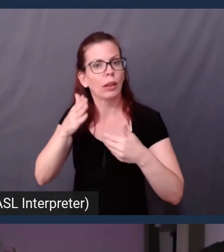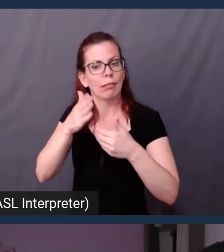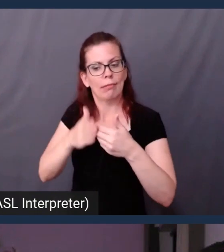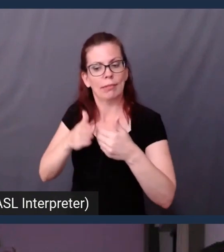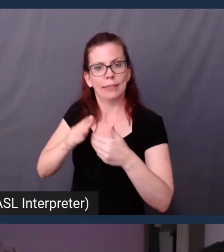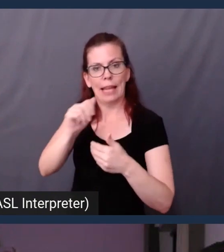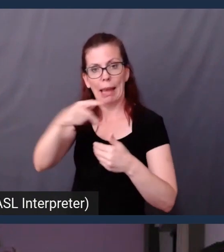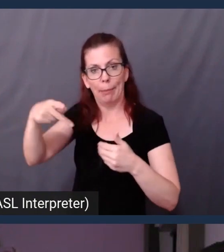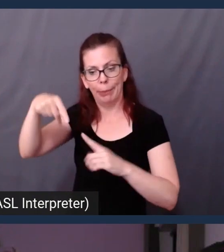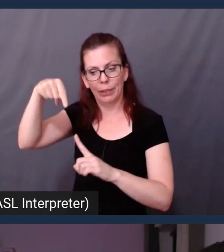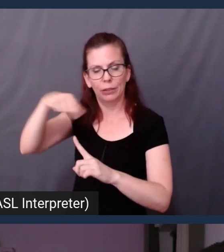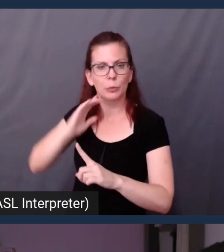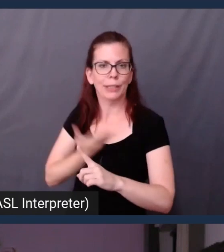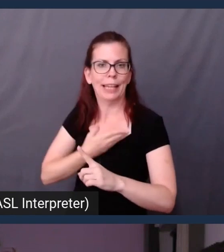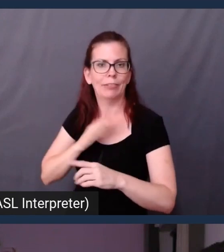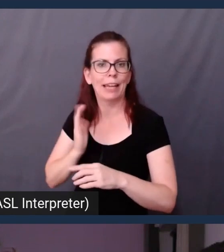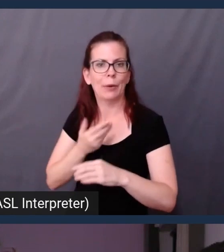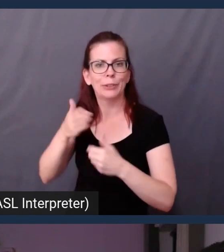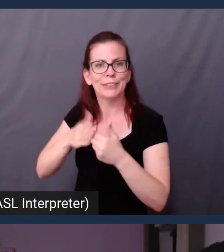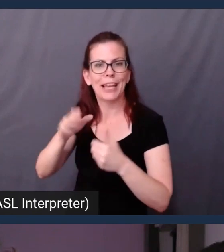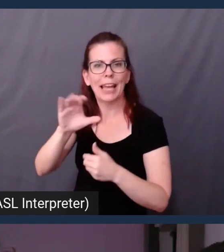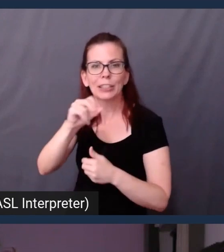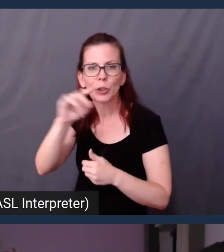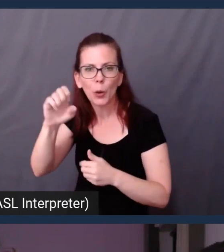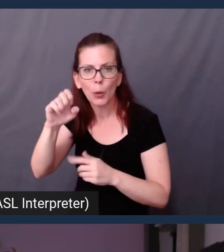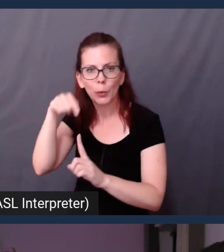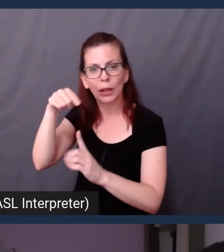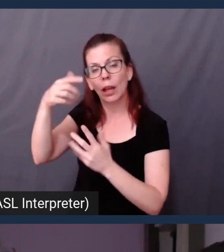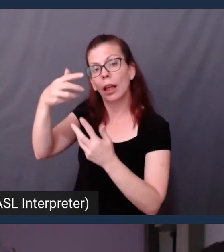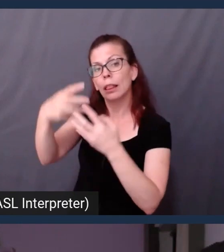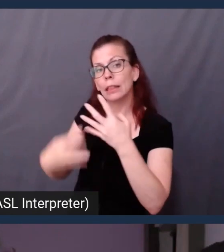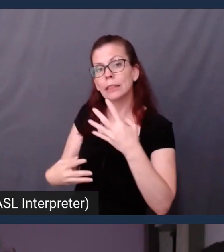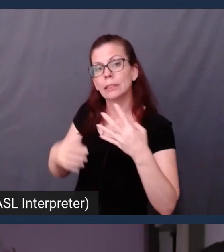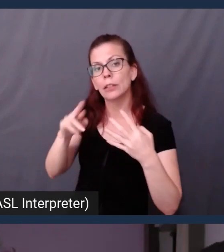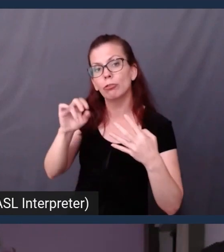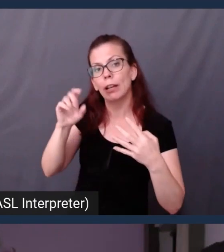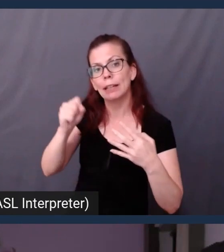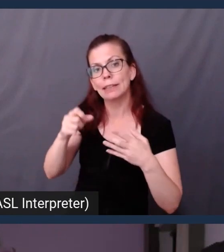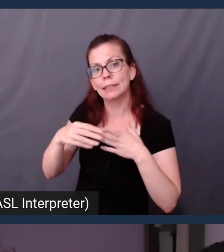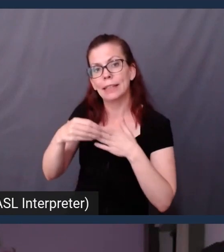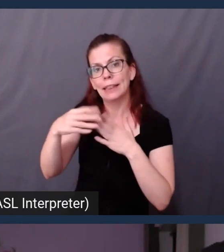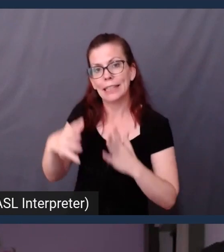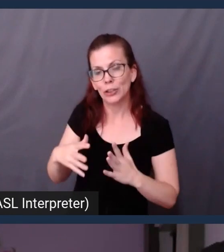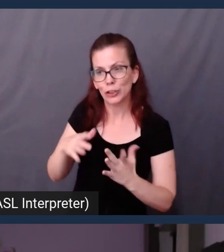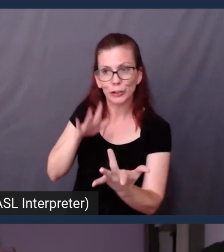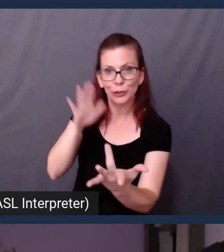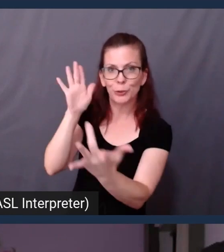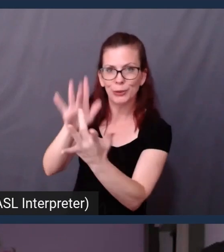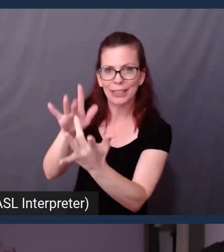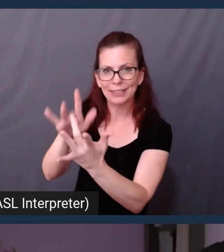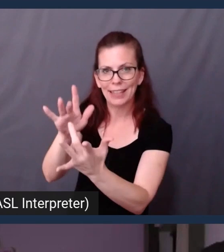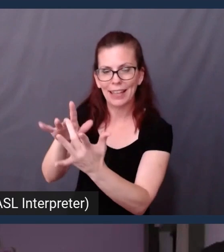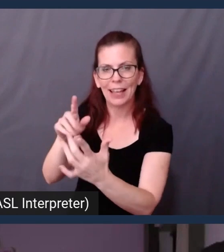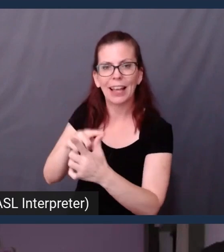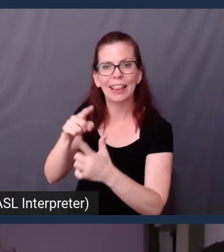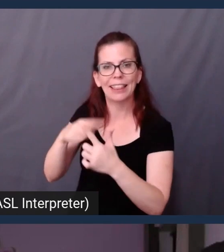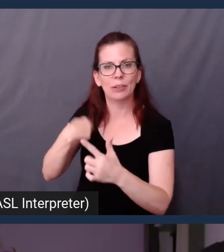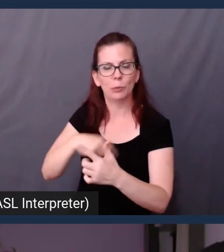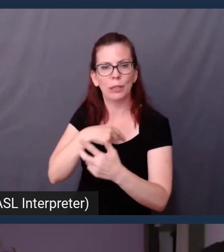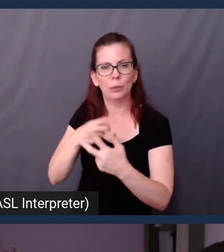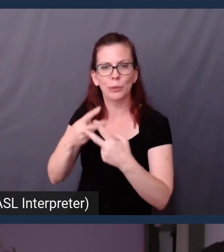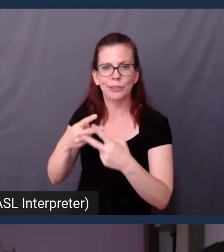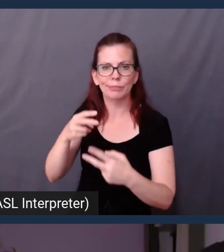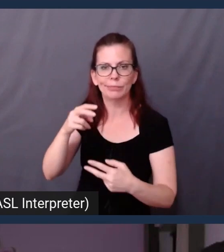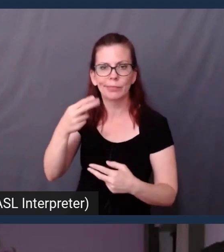had our own application side code that had a list of Redis leaders to talk to. And then we would do a hash on the key we were